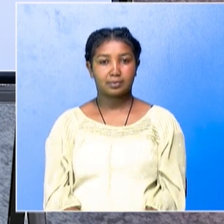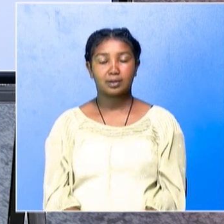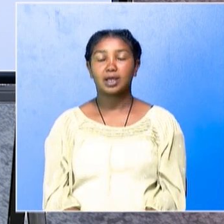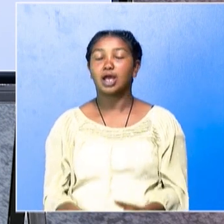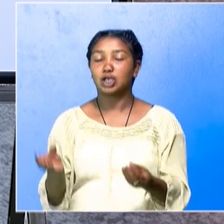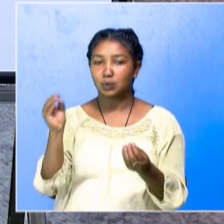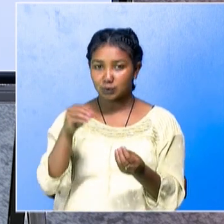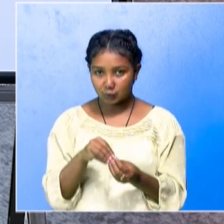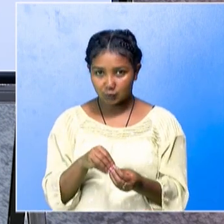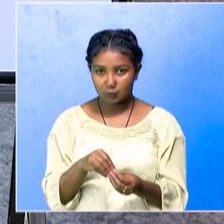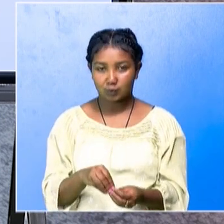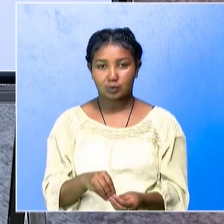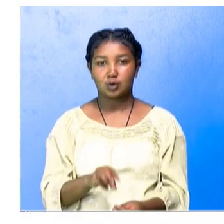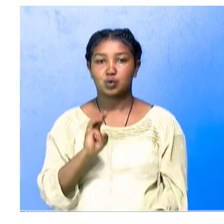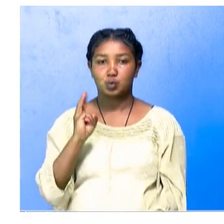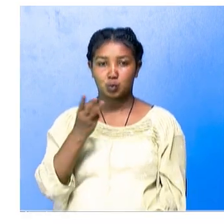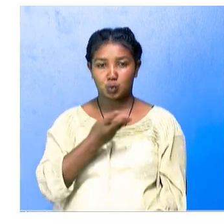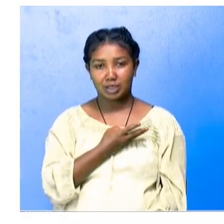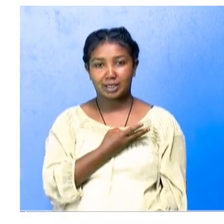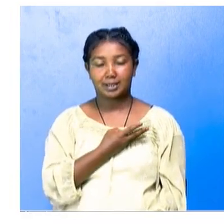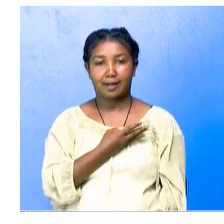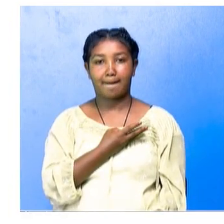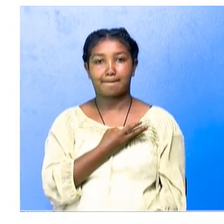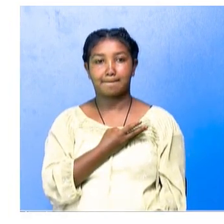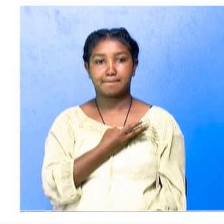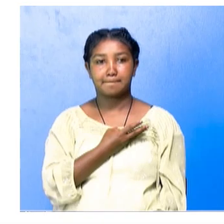And also, we